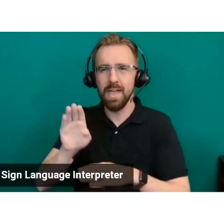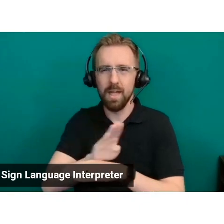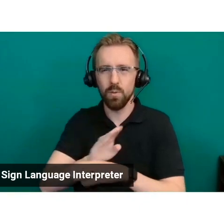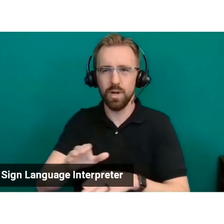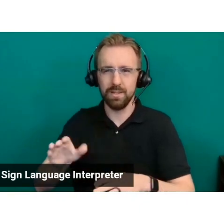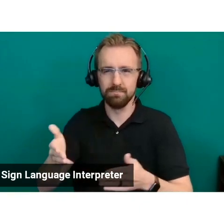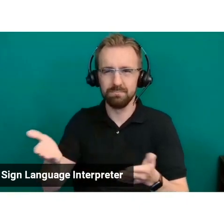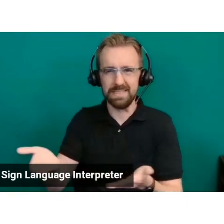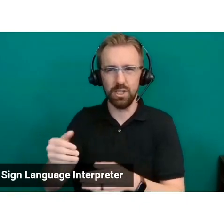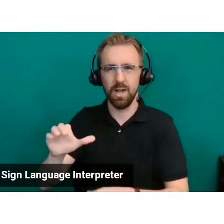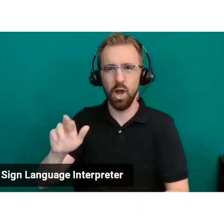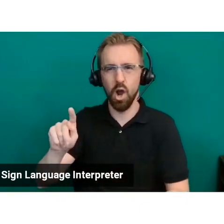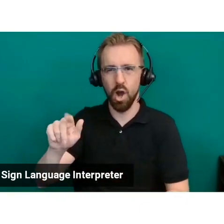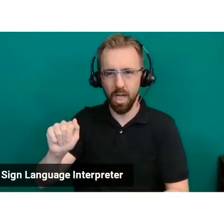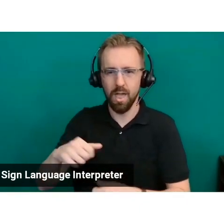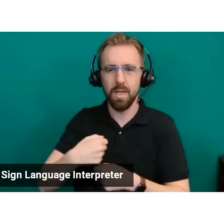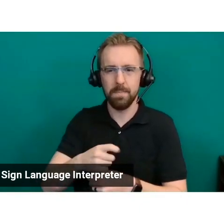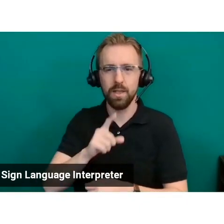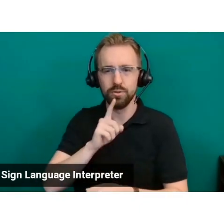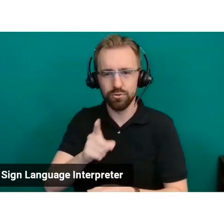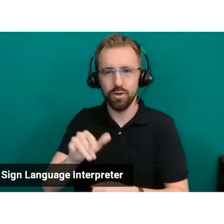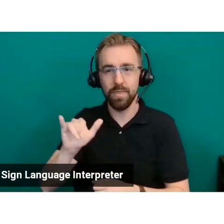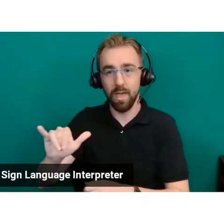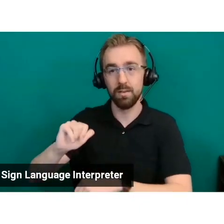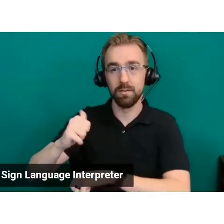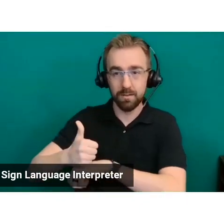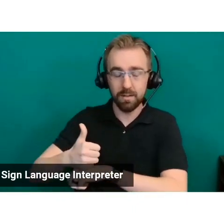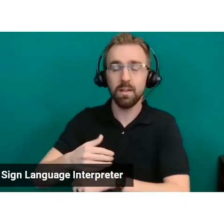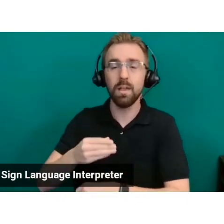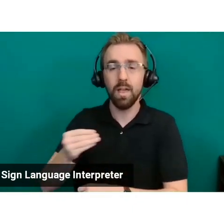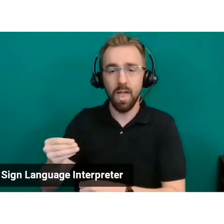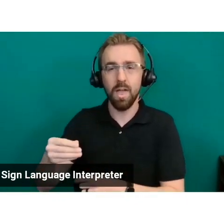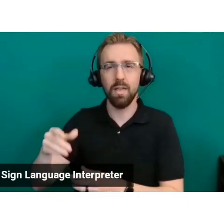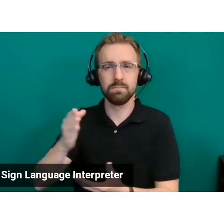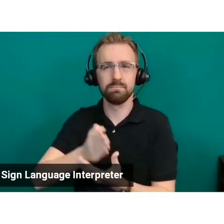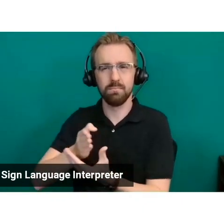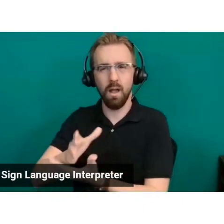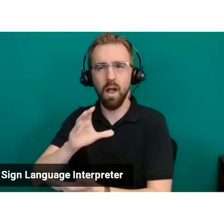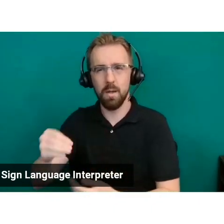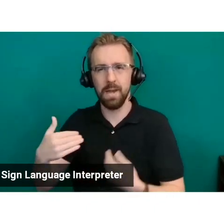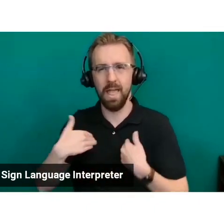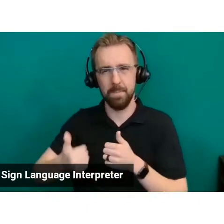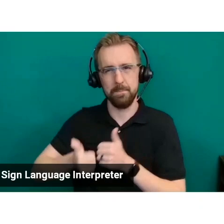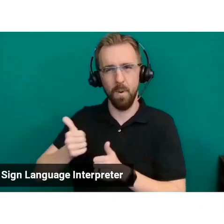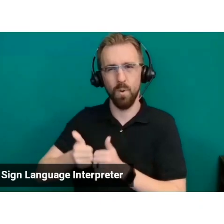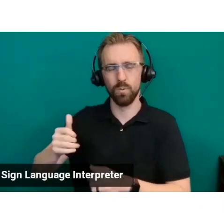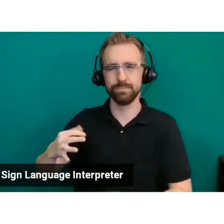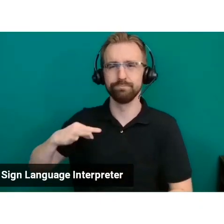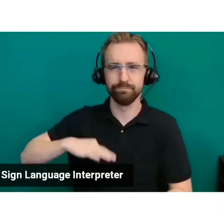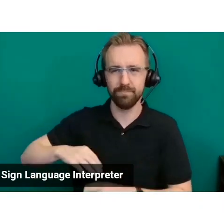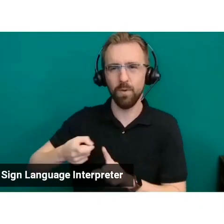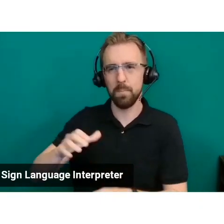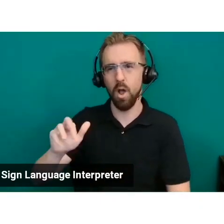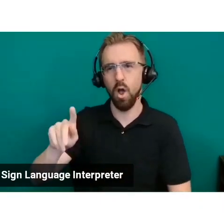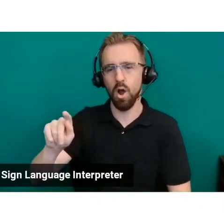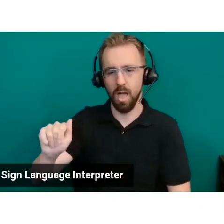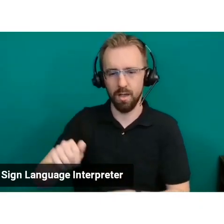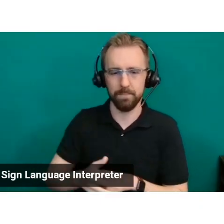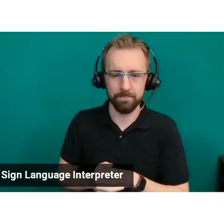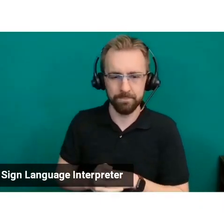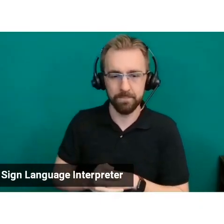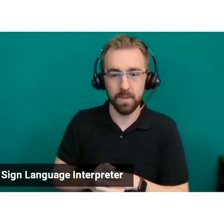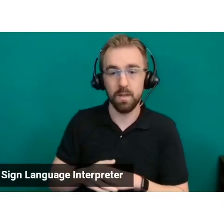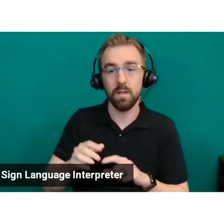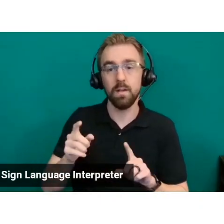at Carta to make sure that the PE firms and the portfolio companies are getting the most out of Carta. I'll